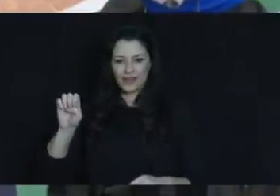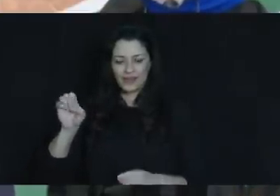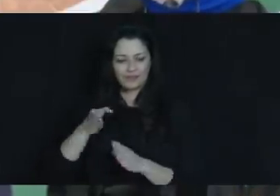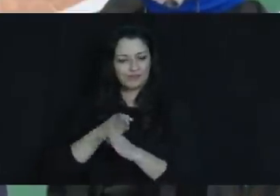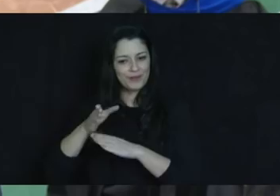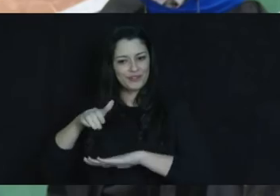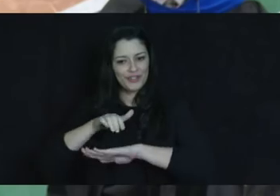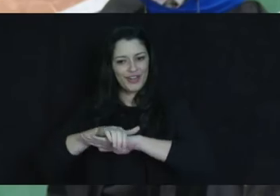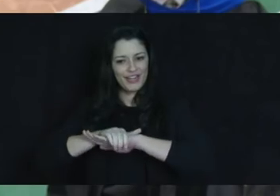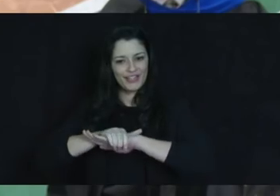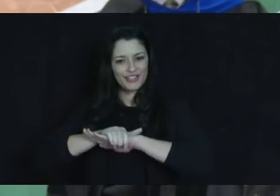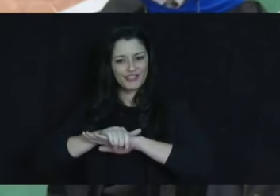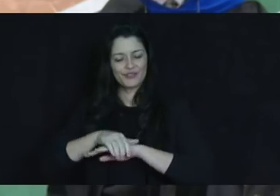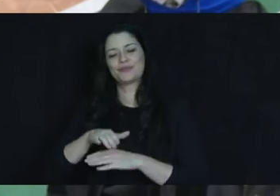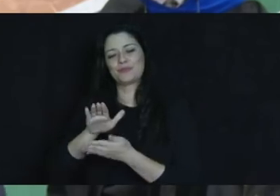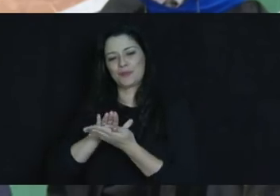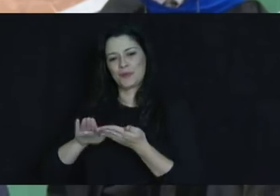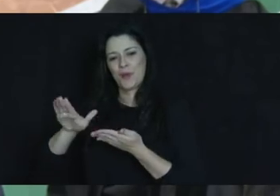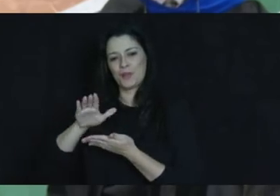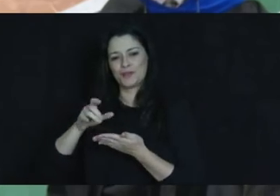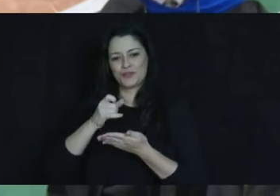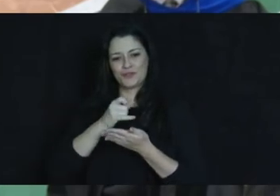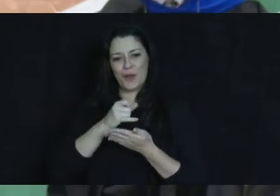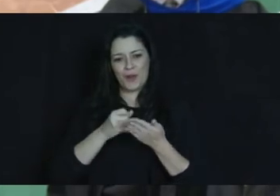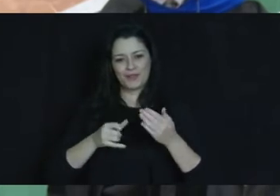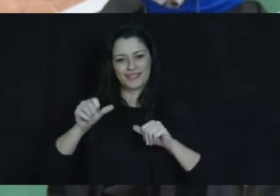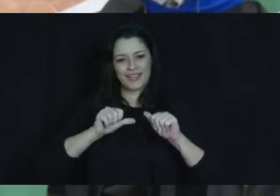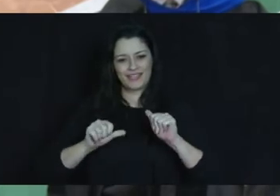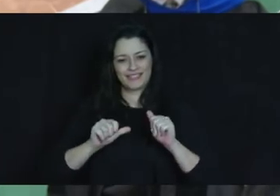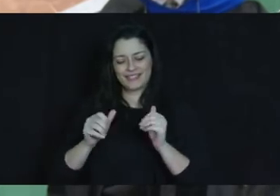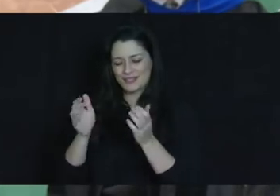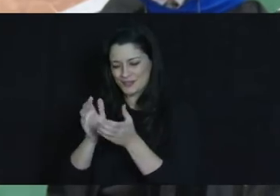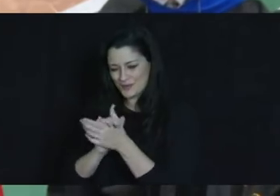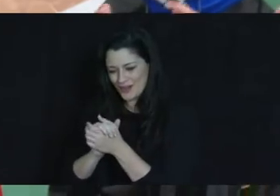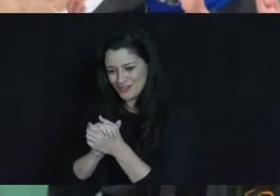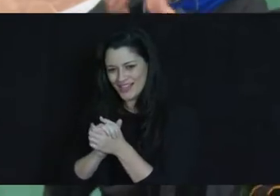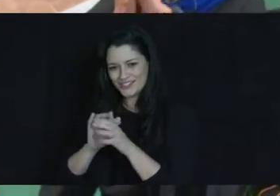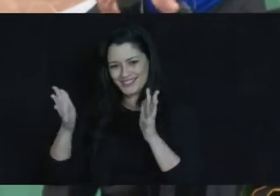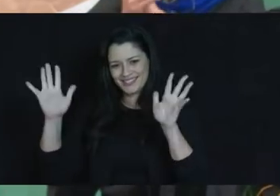and Sciences. Matthew, congratulations.